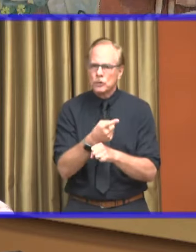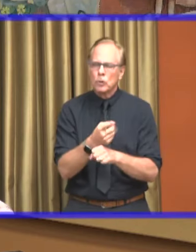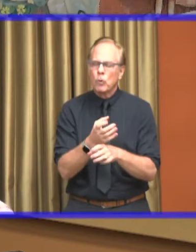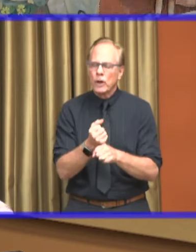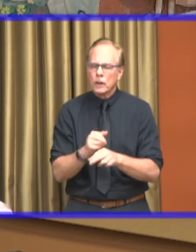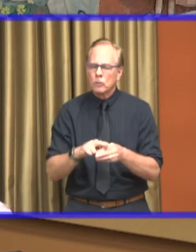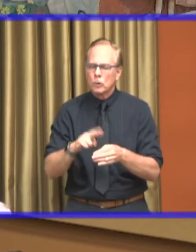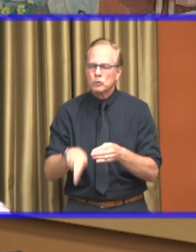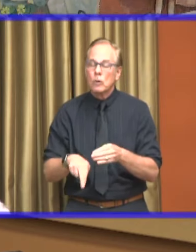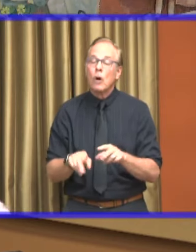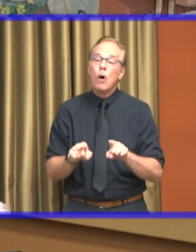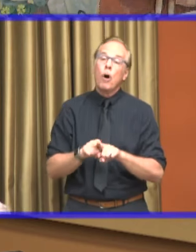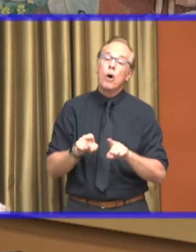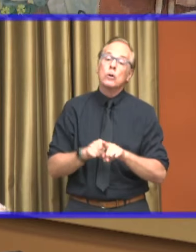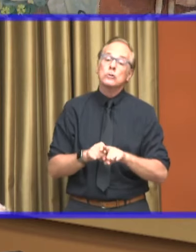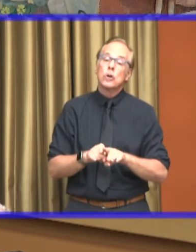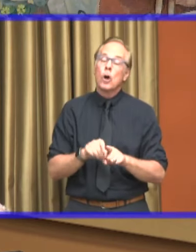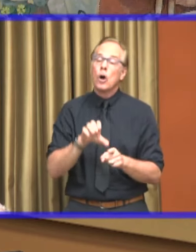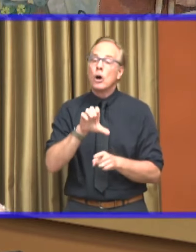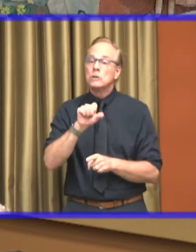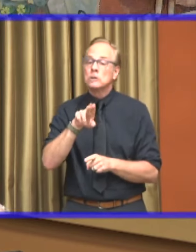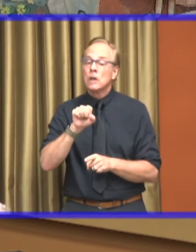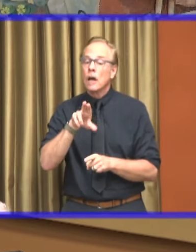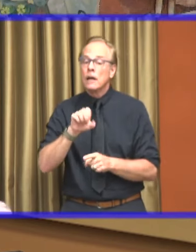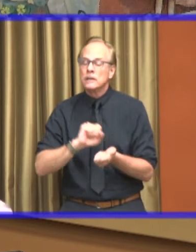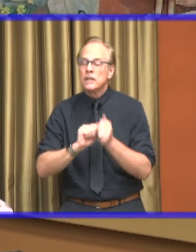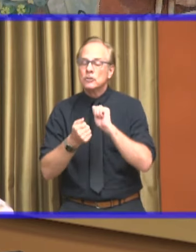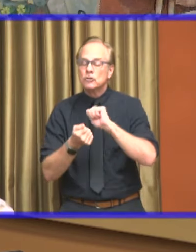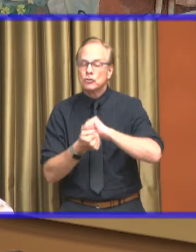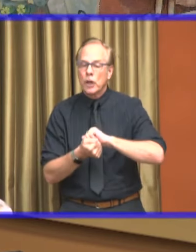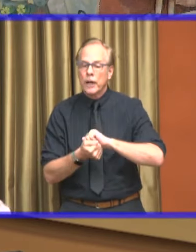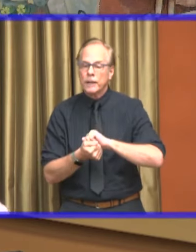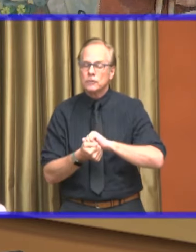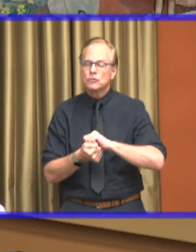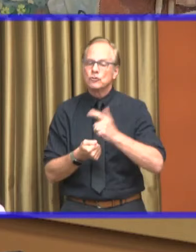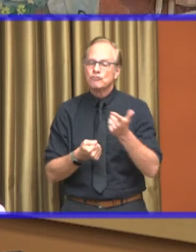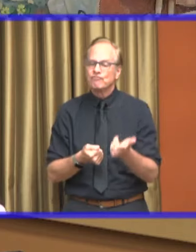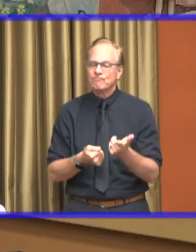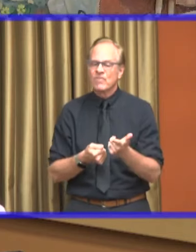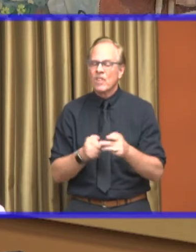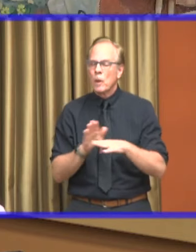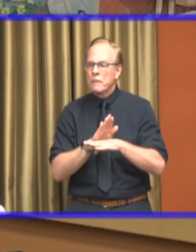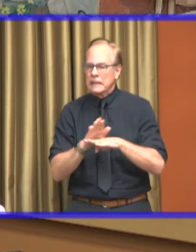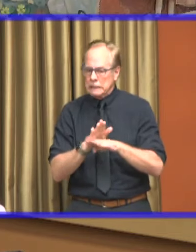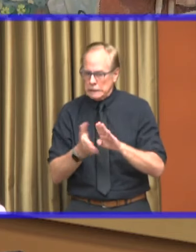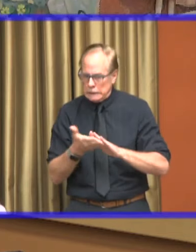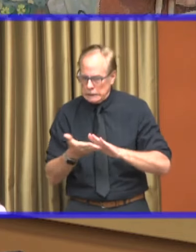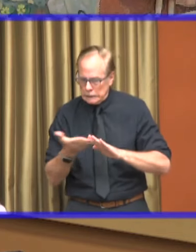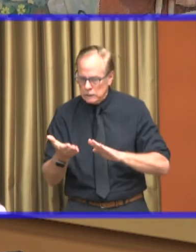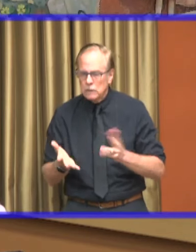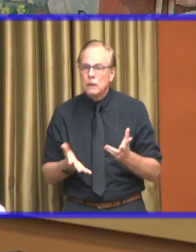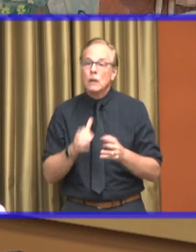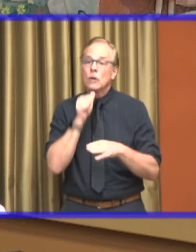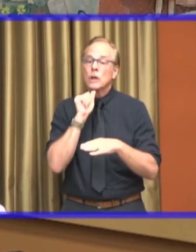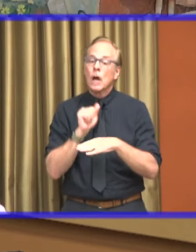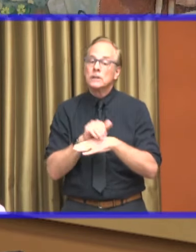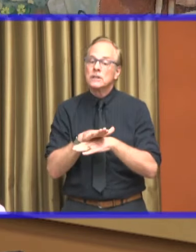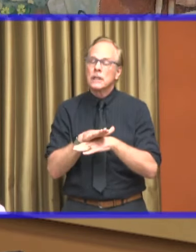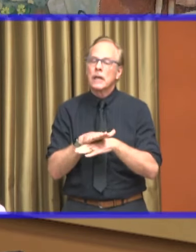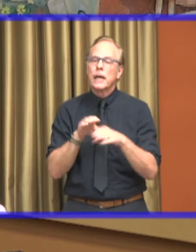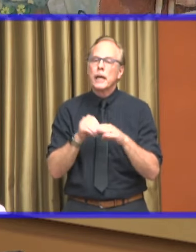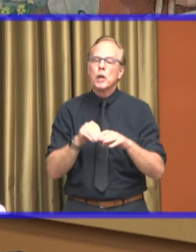The Census Bureau has also made adjustments to their field operations based on the COVID-19 pandemic. So they're not sending out those